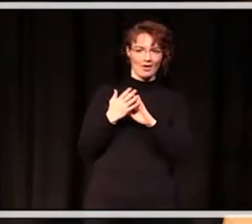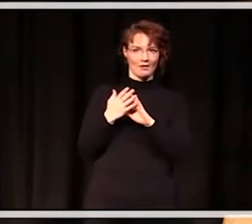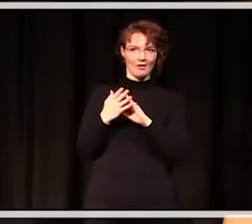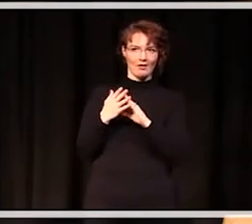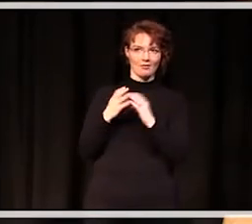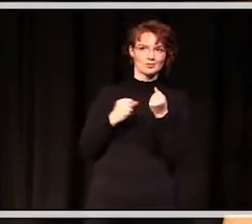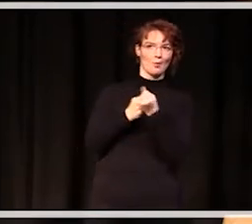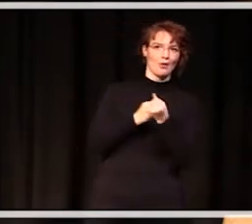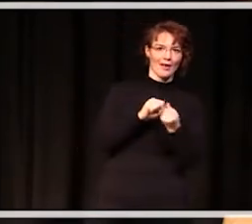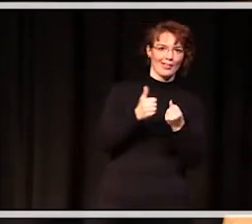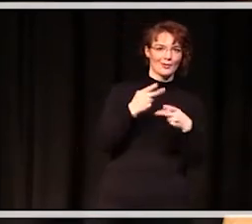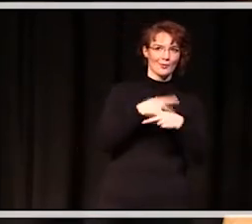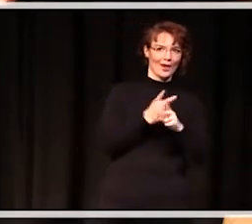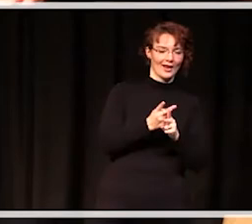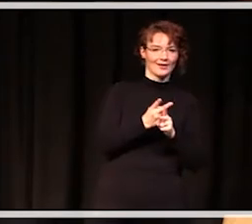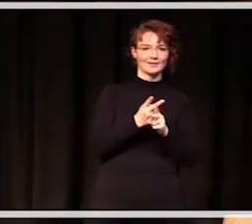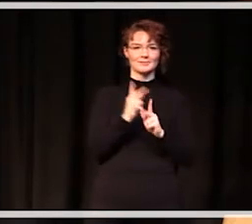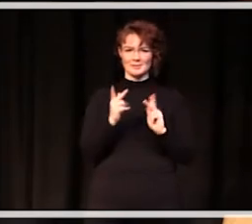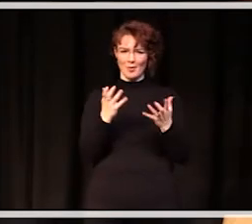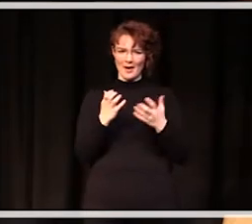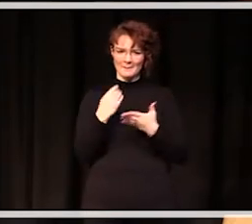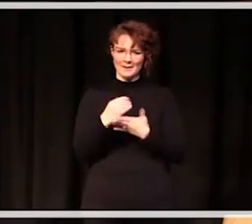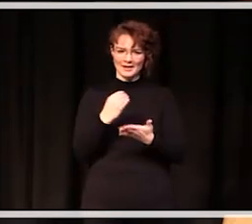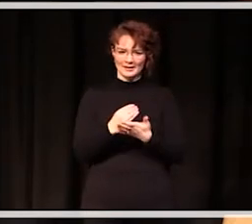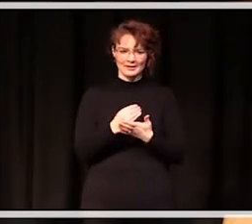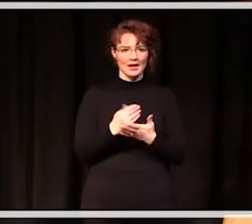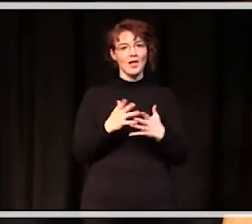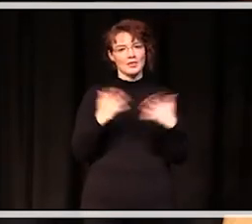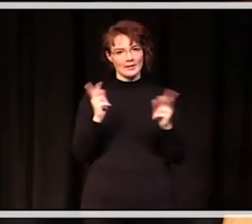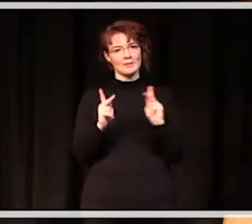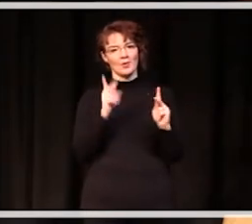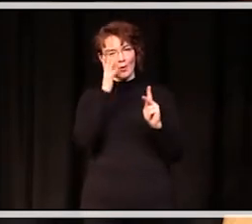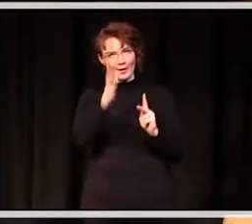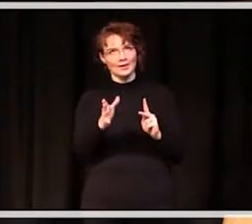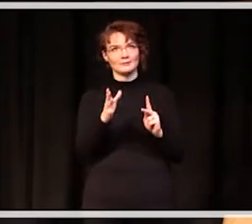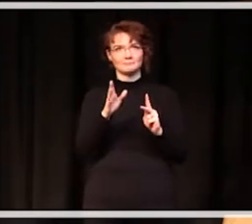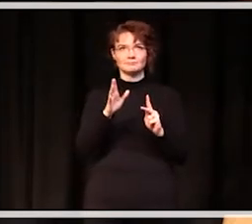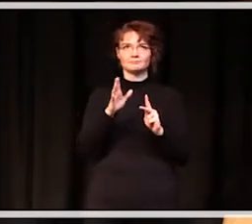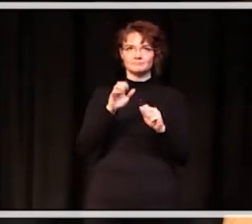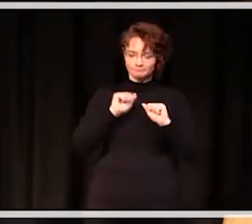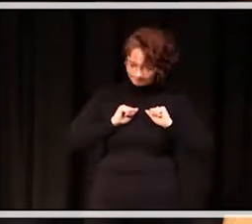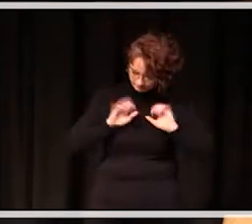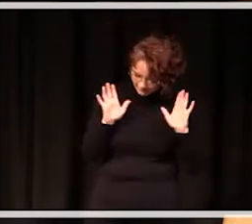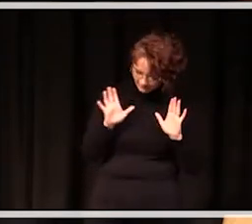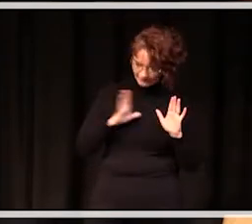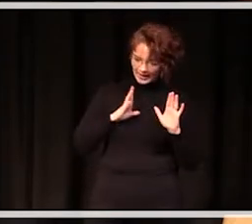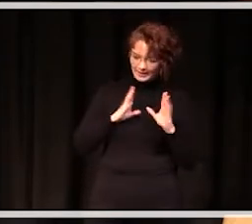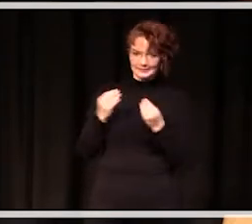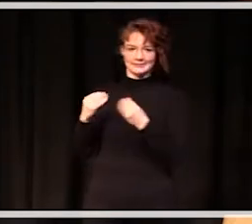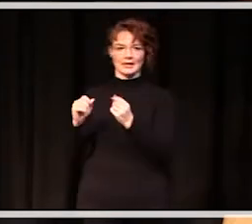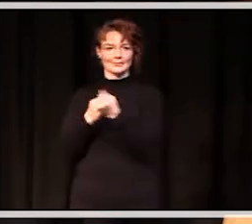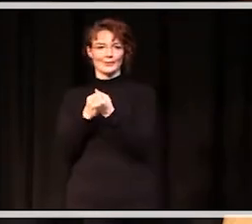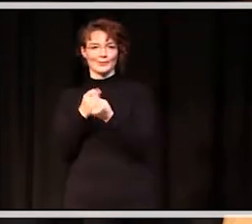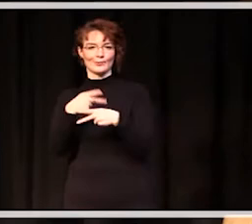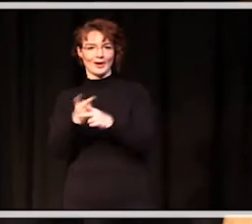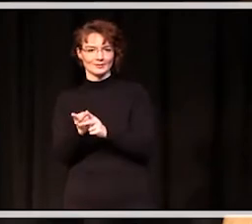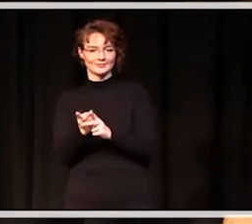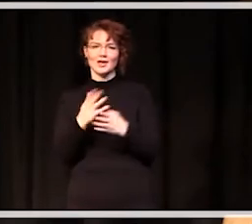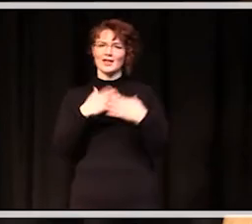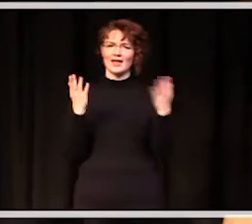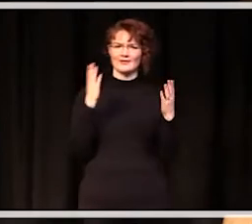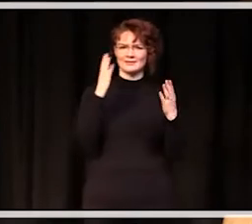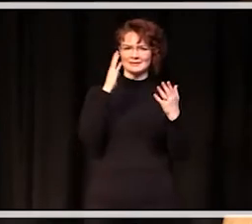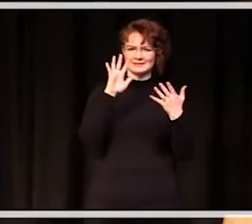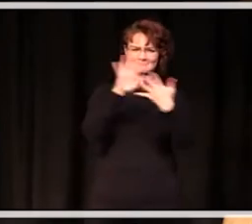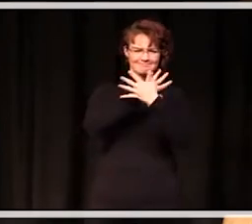mean, that's the lie. People do sell out. Look, here's the point. You know, there's a lot of deception. There's a